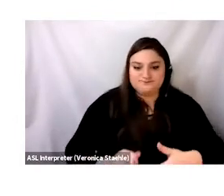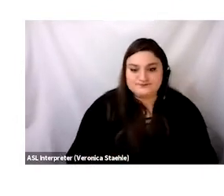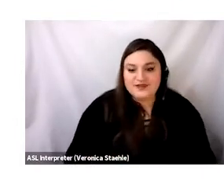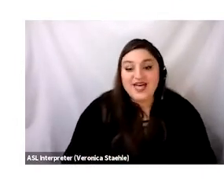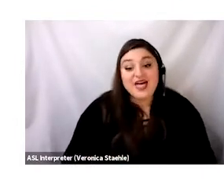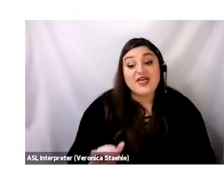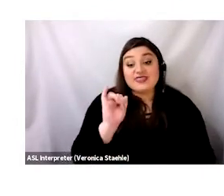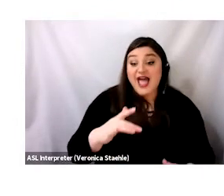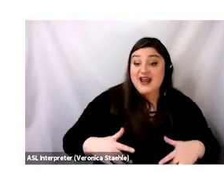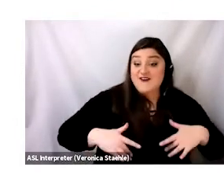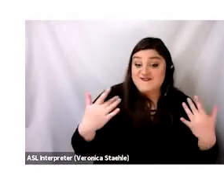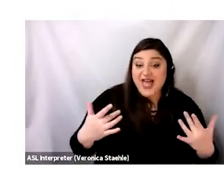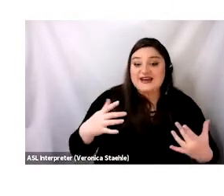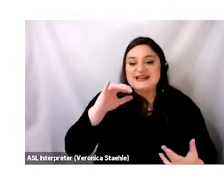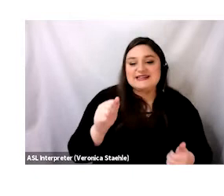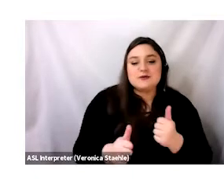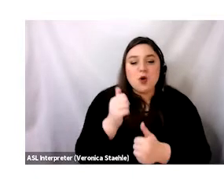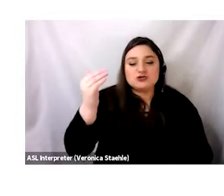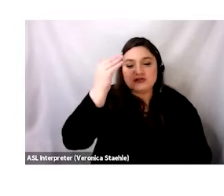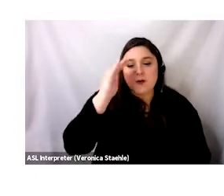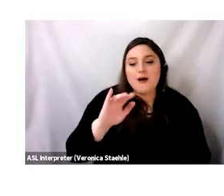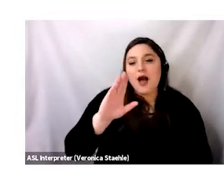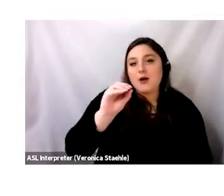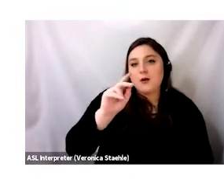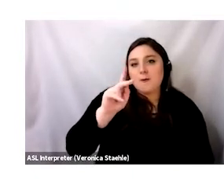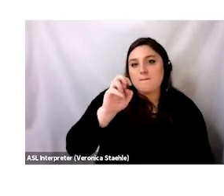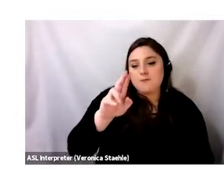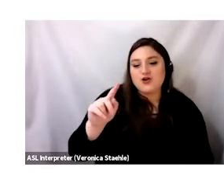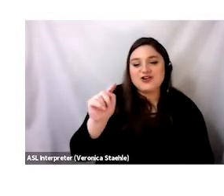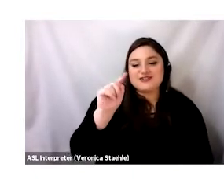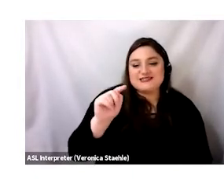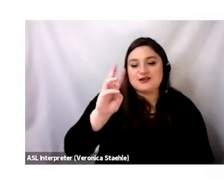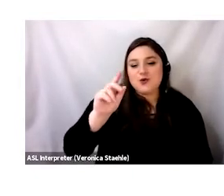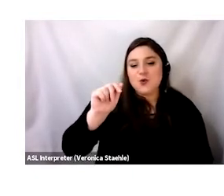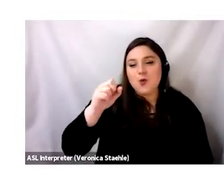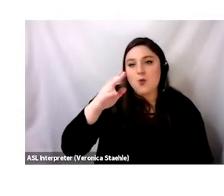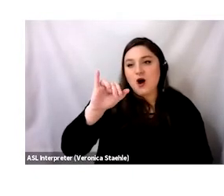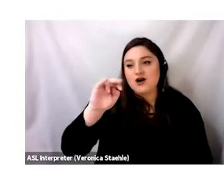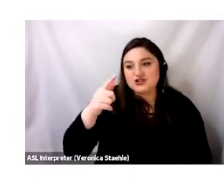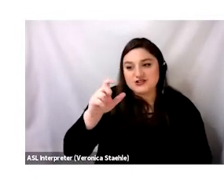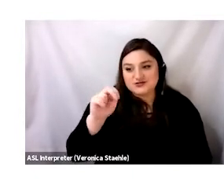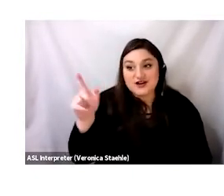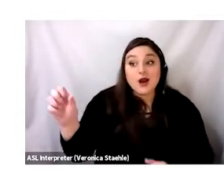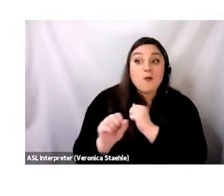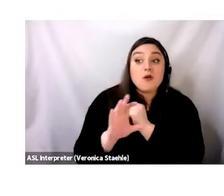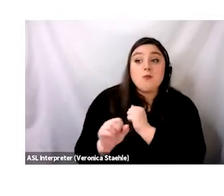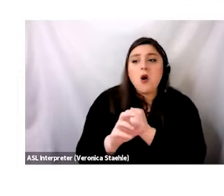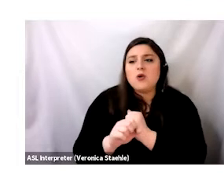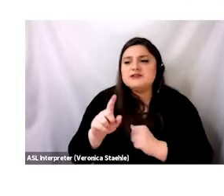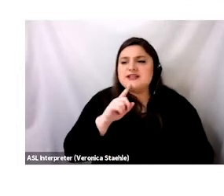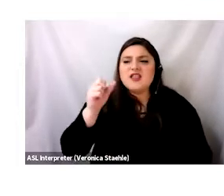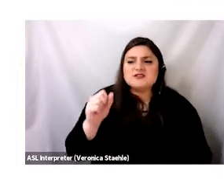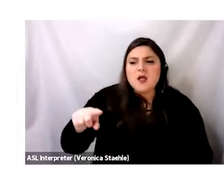Washington to promote racial cooperation. That is, Southern Black folks should continue working for the white majority, especially